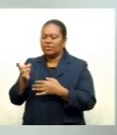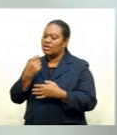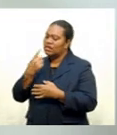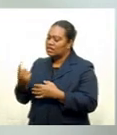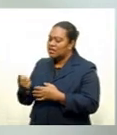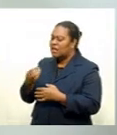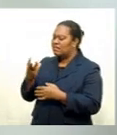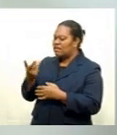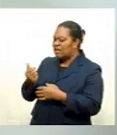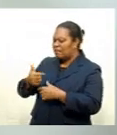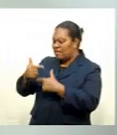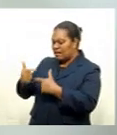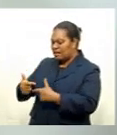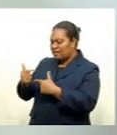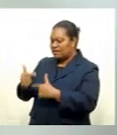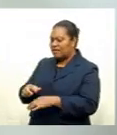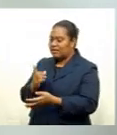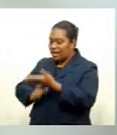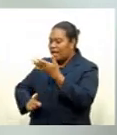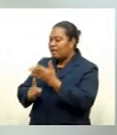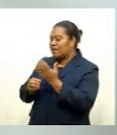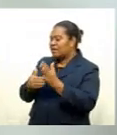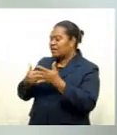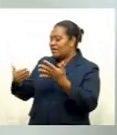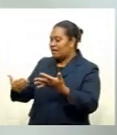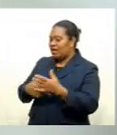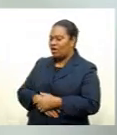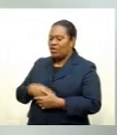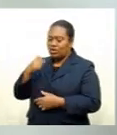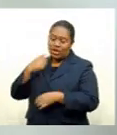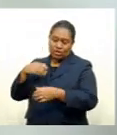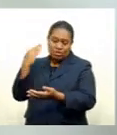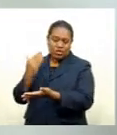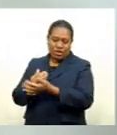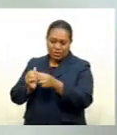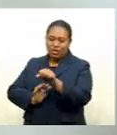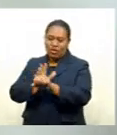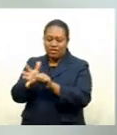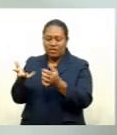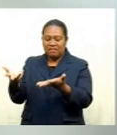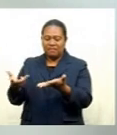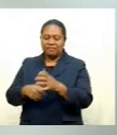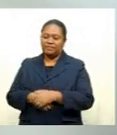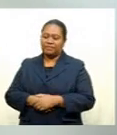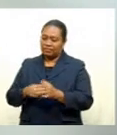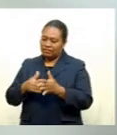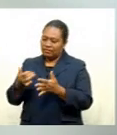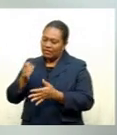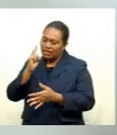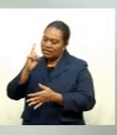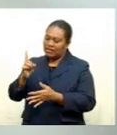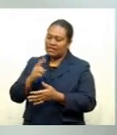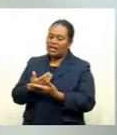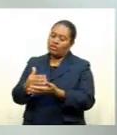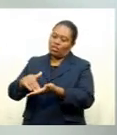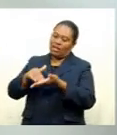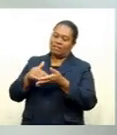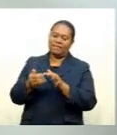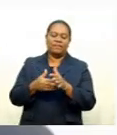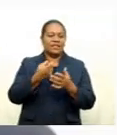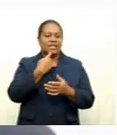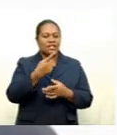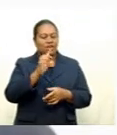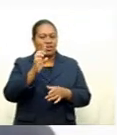of Fiji's limitations currently in trying to stop the spread of COVID-19 that you would be able to help with? One of the